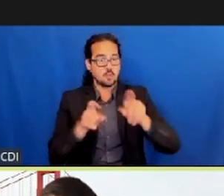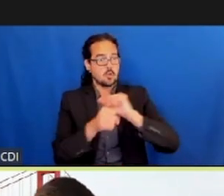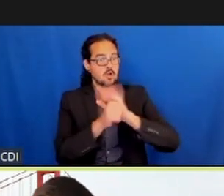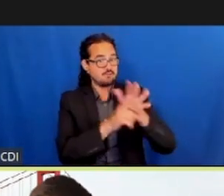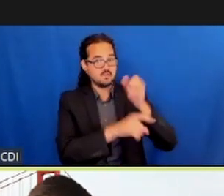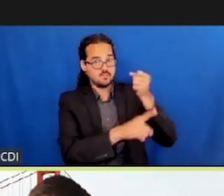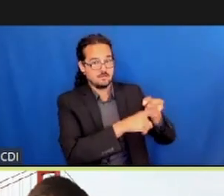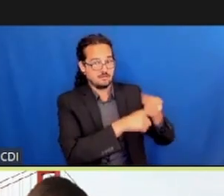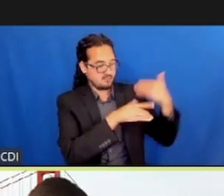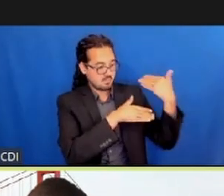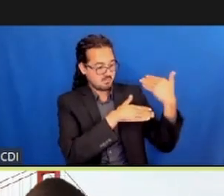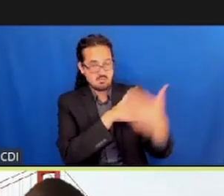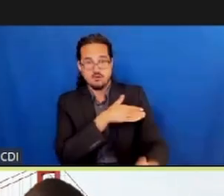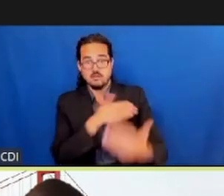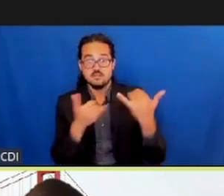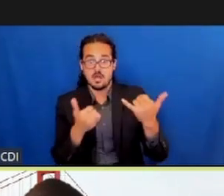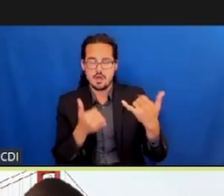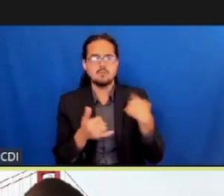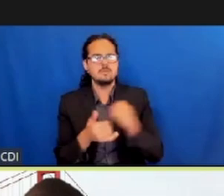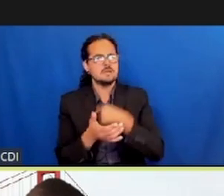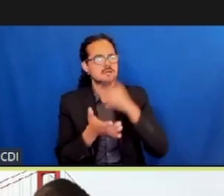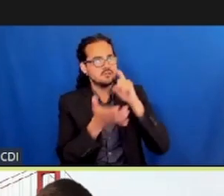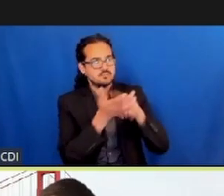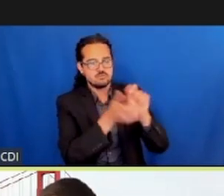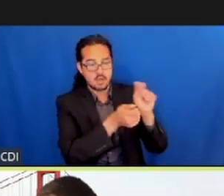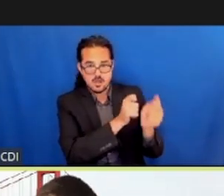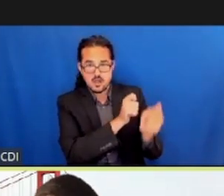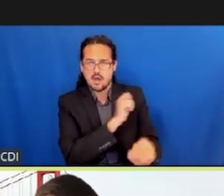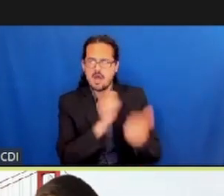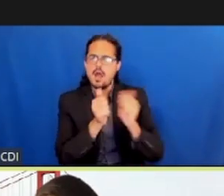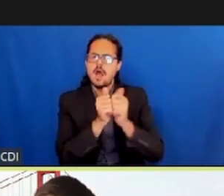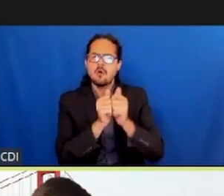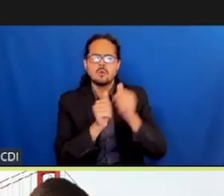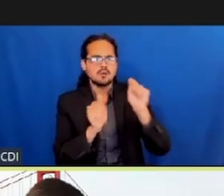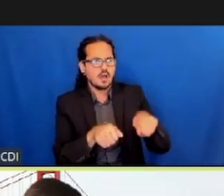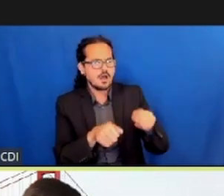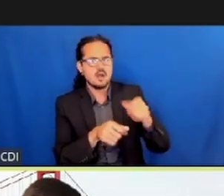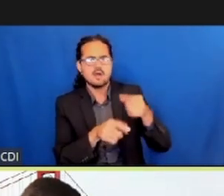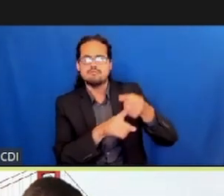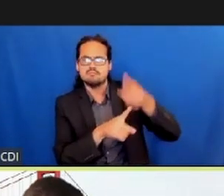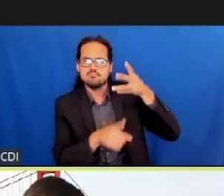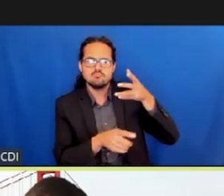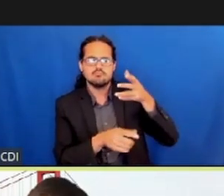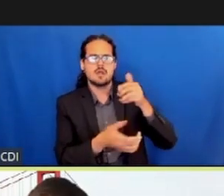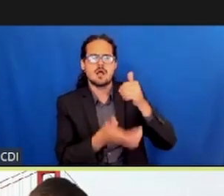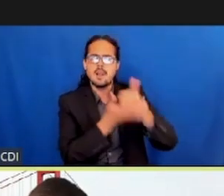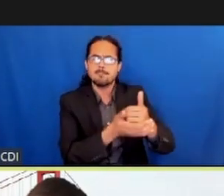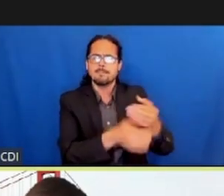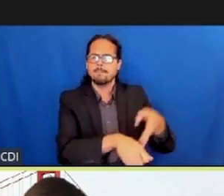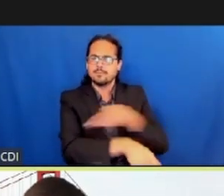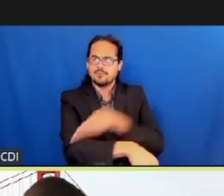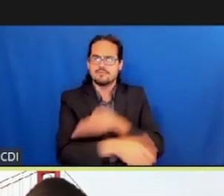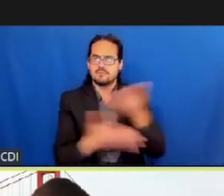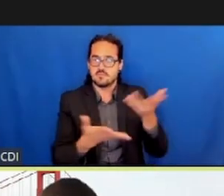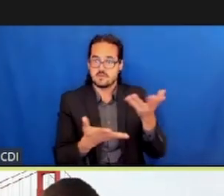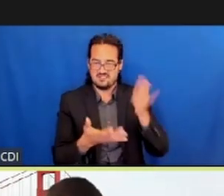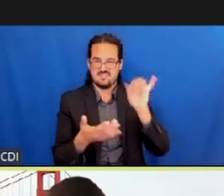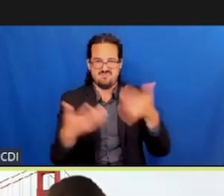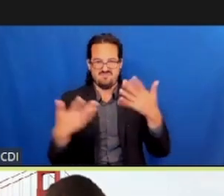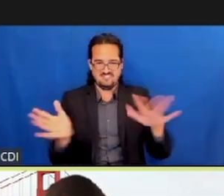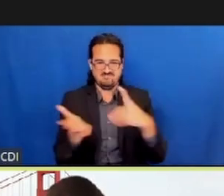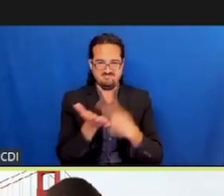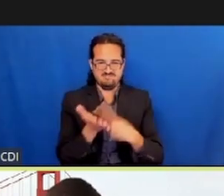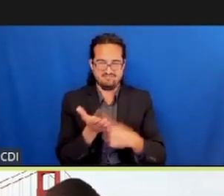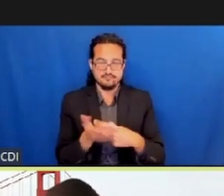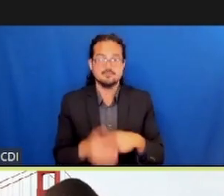and communities to take advantage of this? The next symposium, which will happen in the latter half of June in a couple of weeks, is the